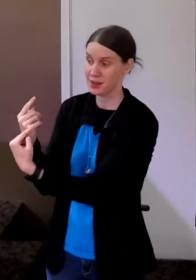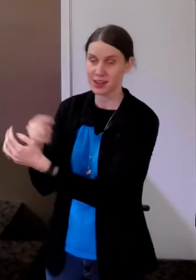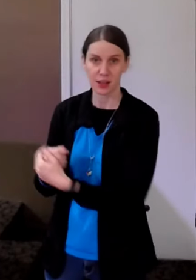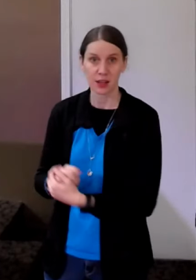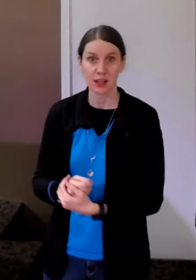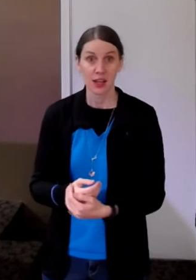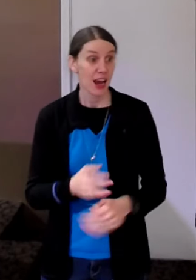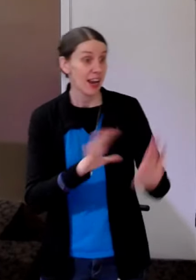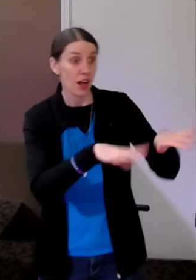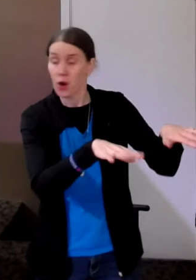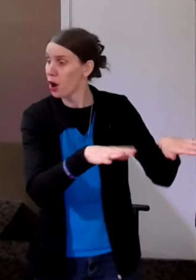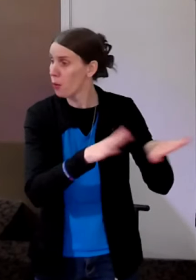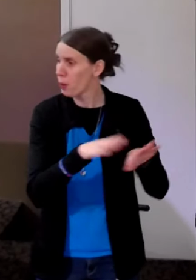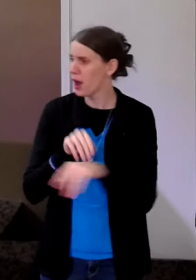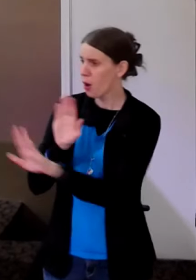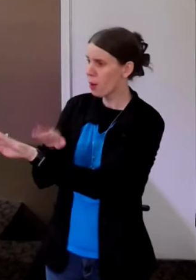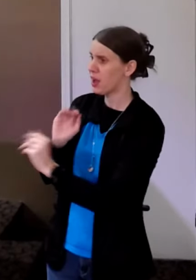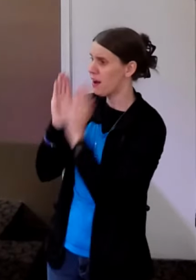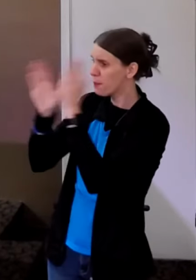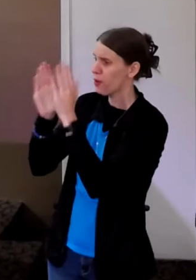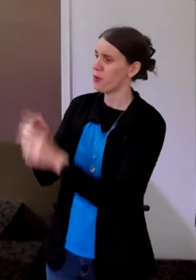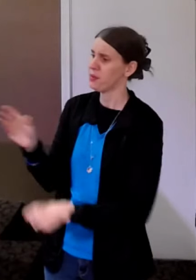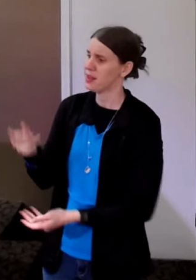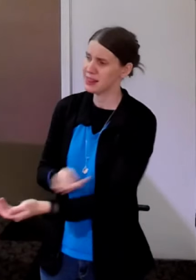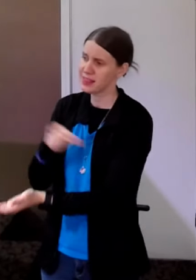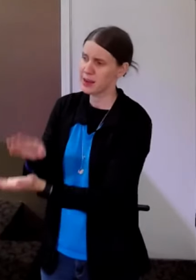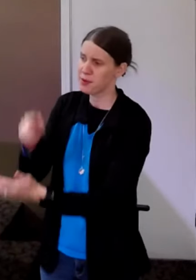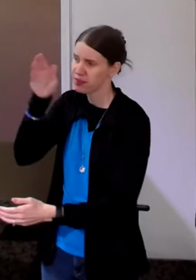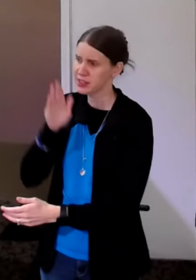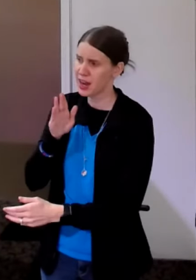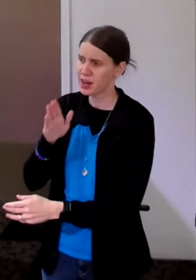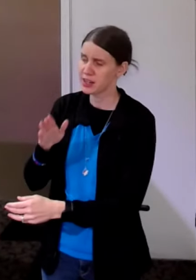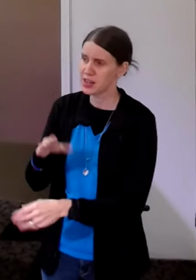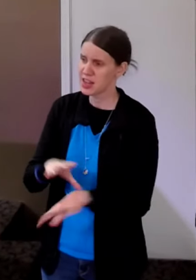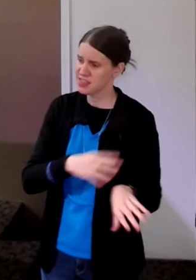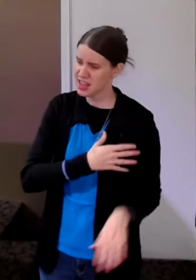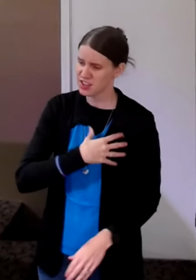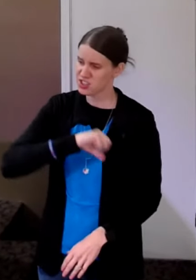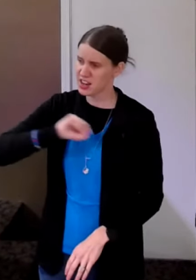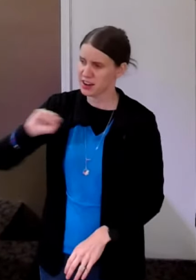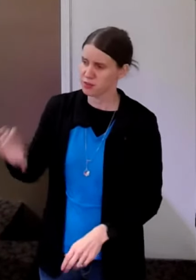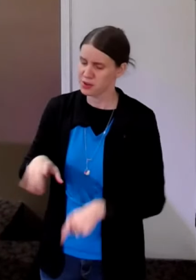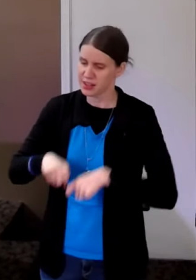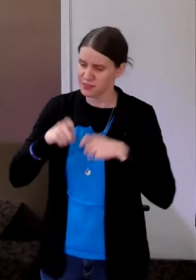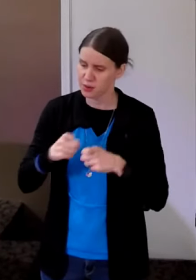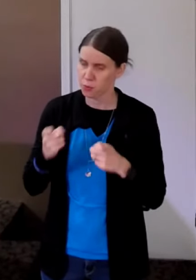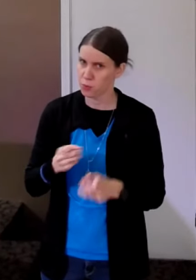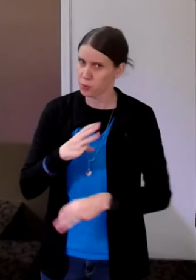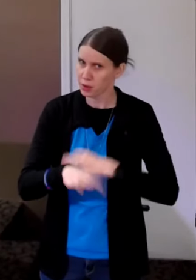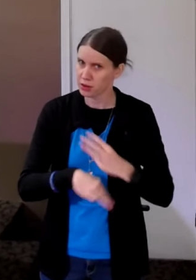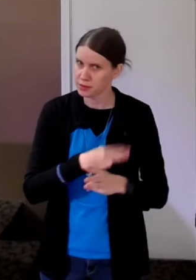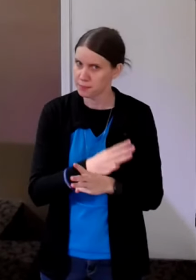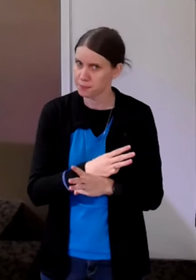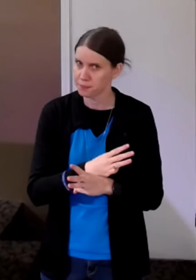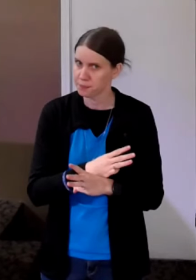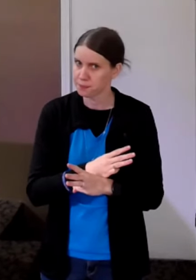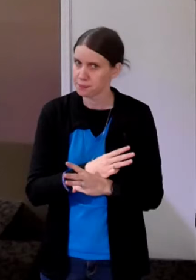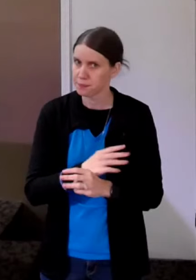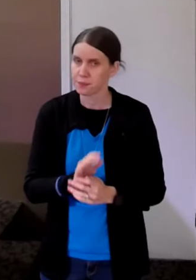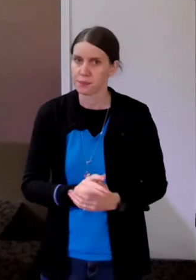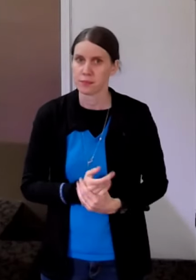and saith, Behold the Lamb of God that taketh away the sin of the